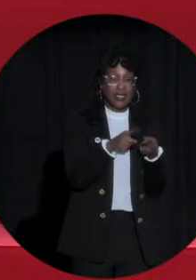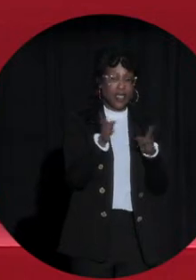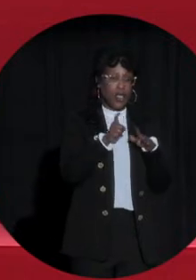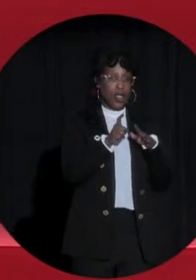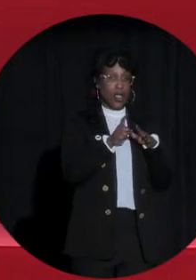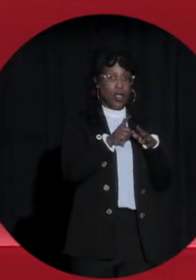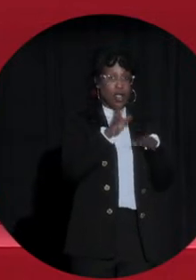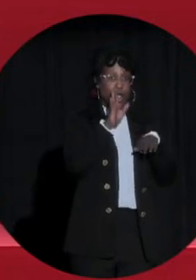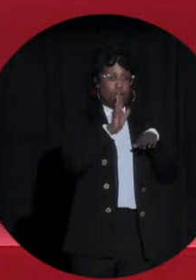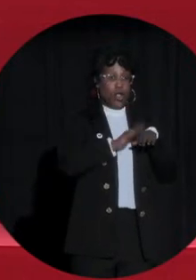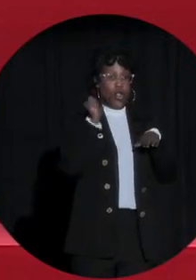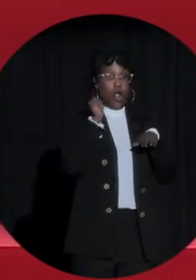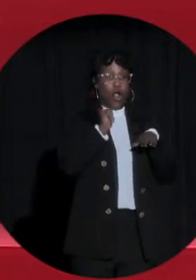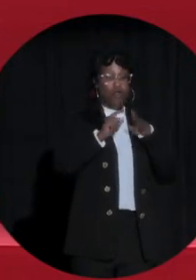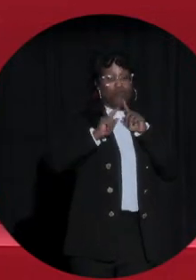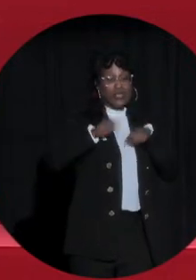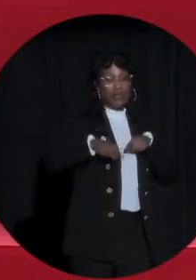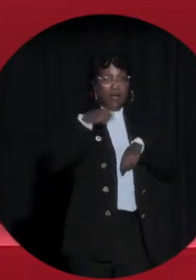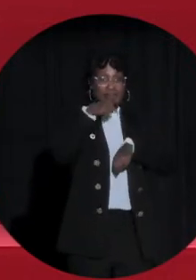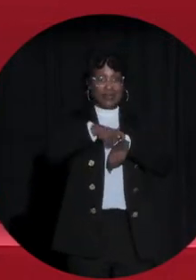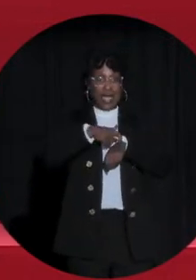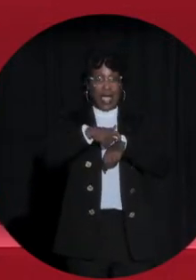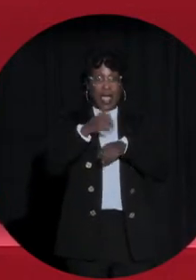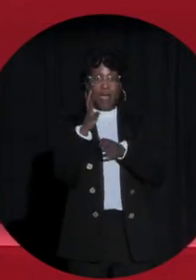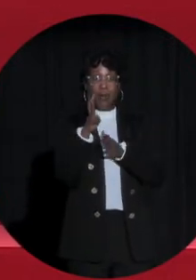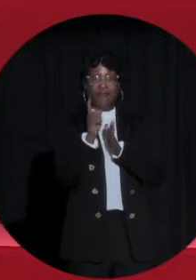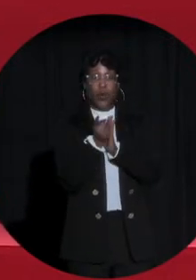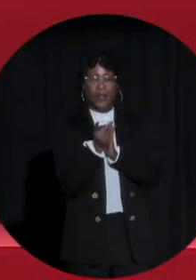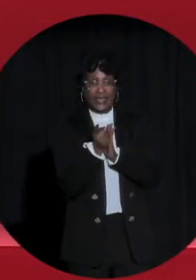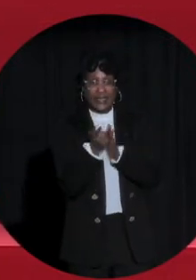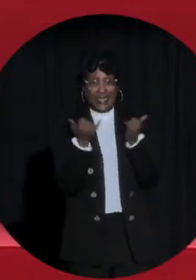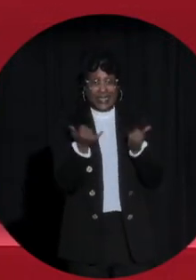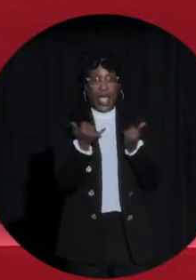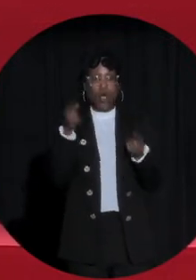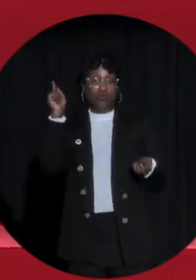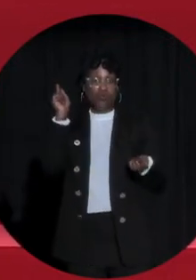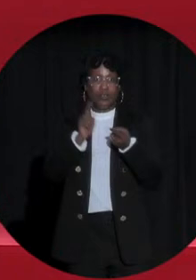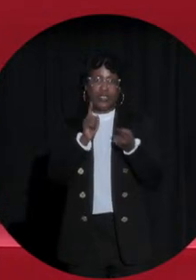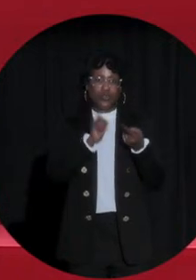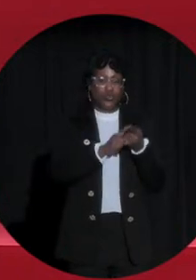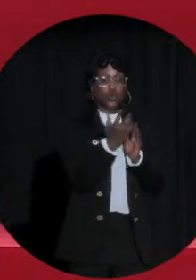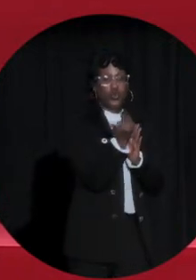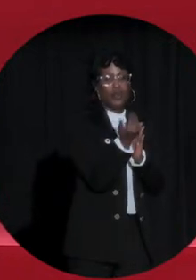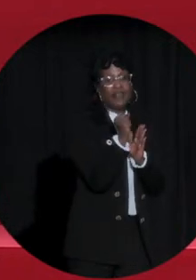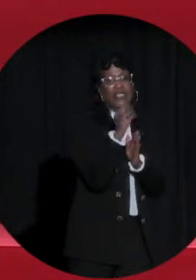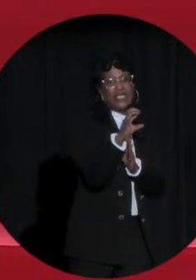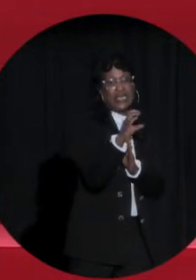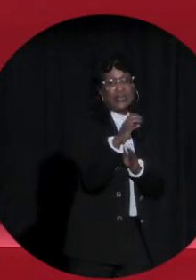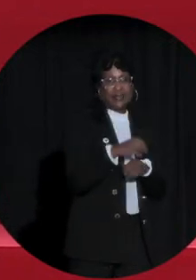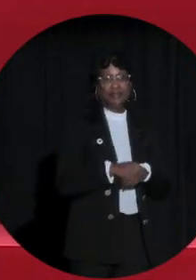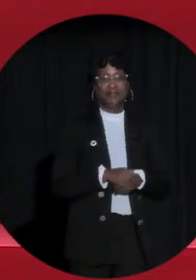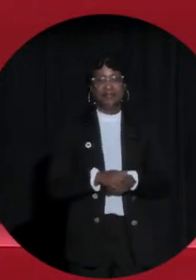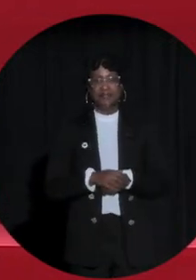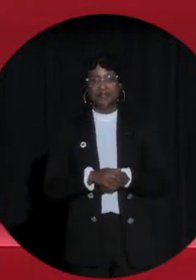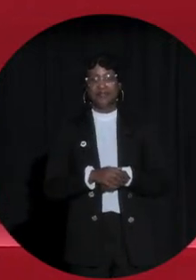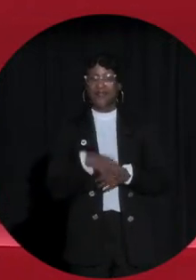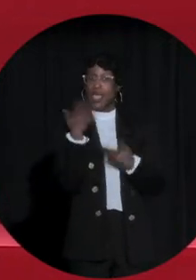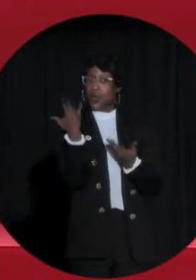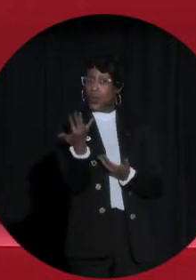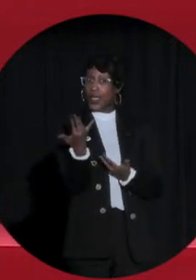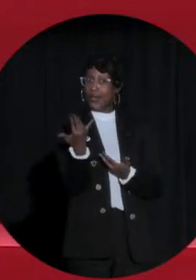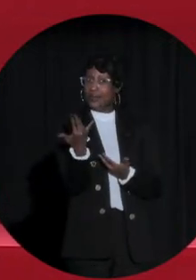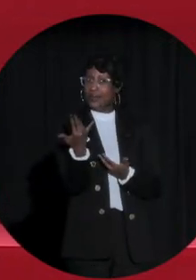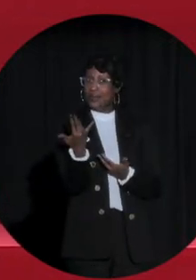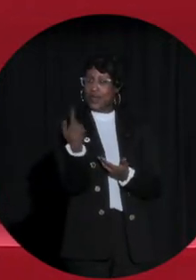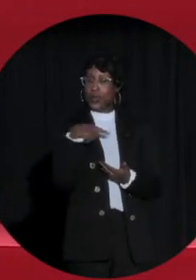time from over 4 minutes to now just over 15 seconds. And wait for it,